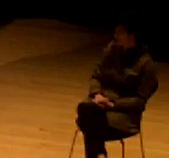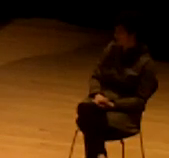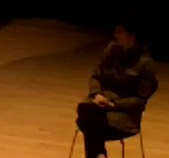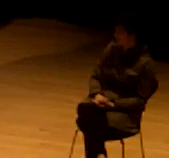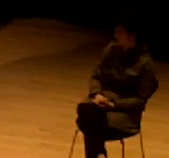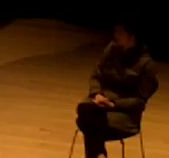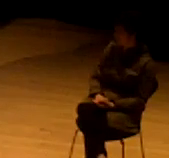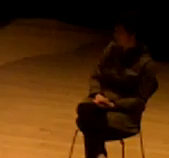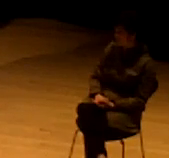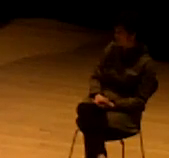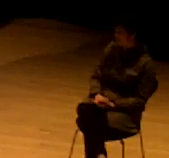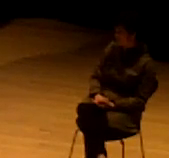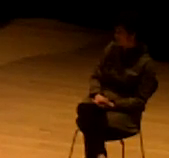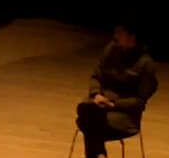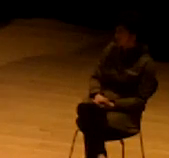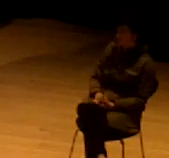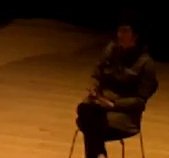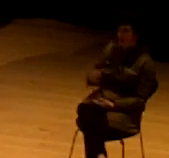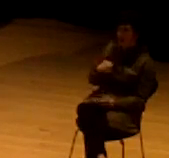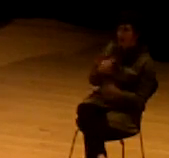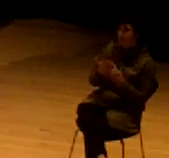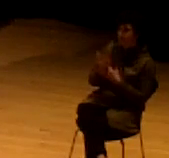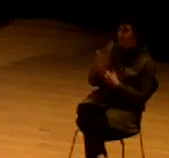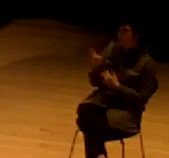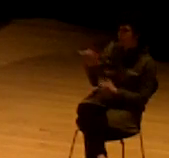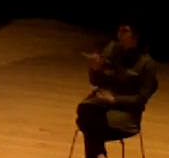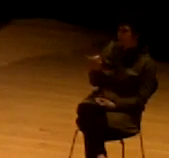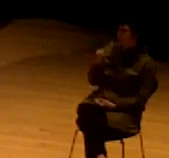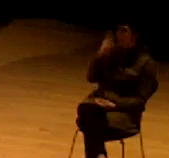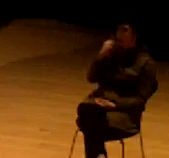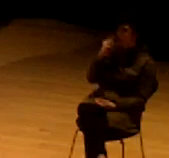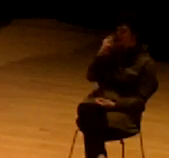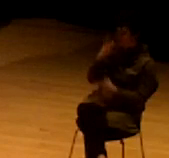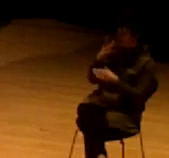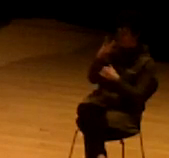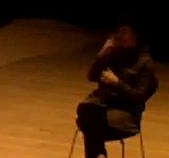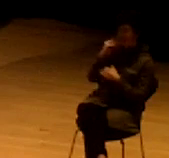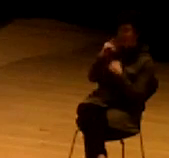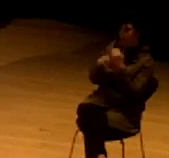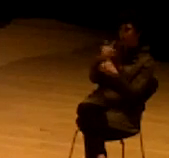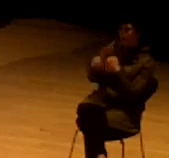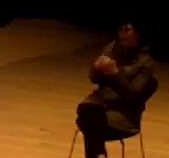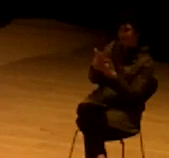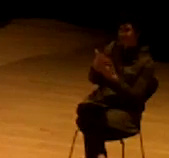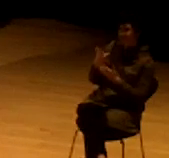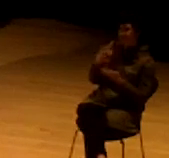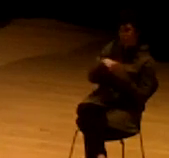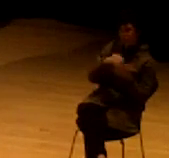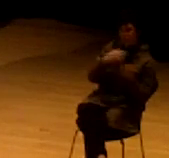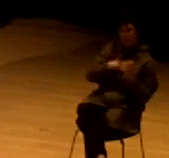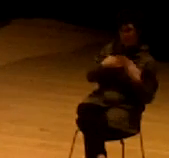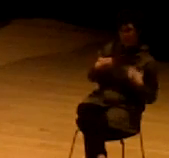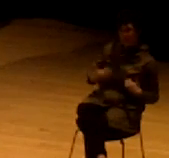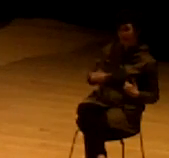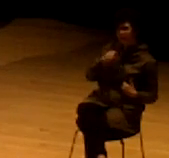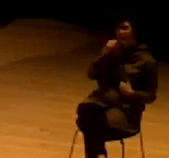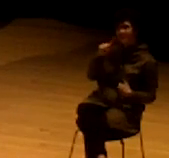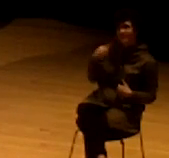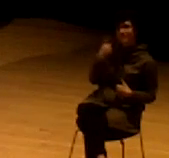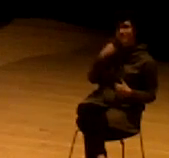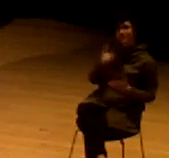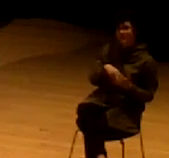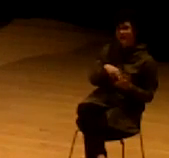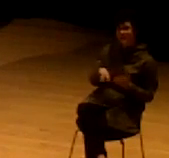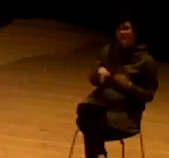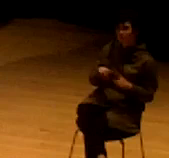Similar process to what he went through, the learning my body, not so much for a dance, but just learning how to